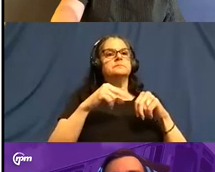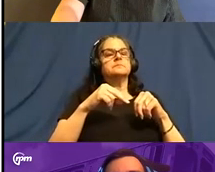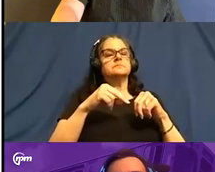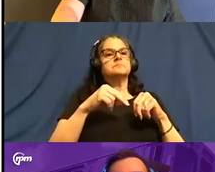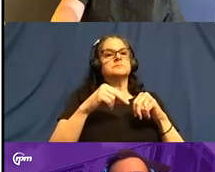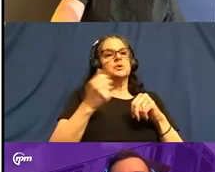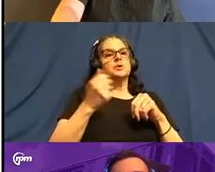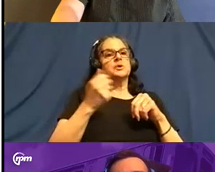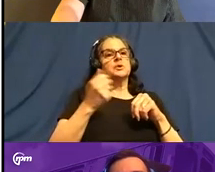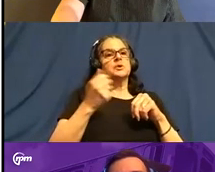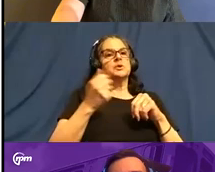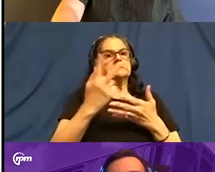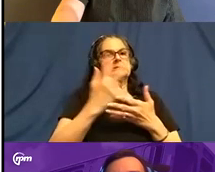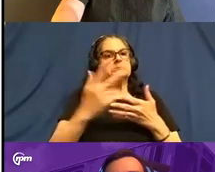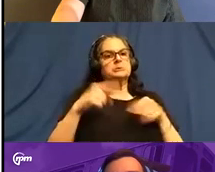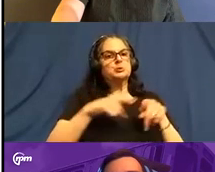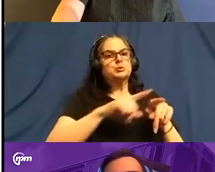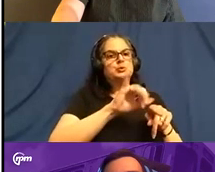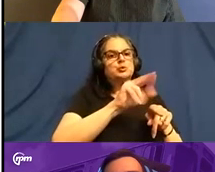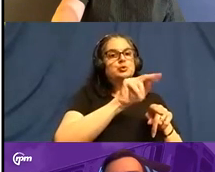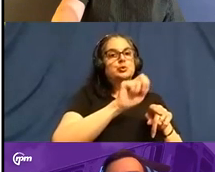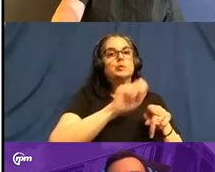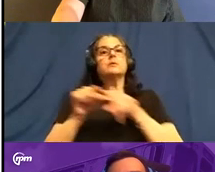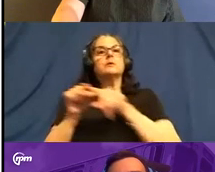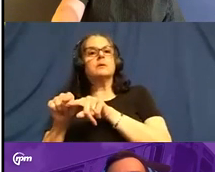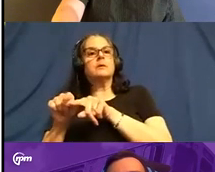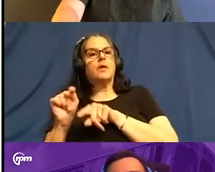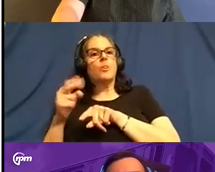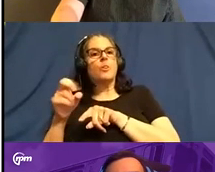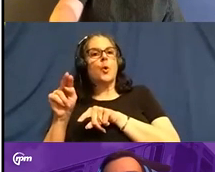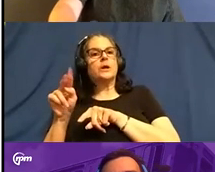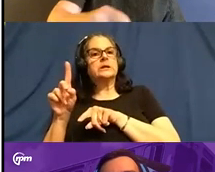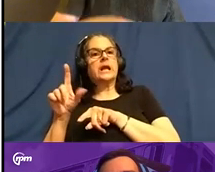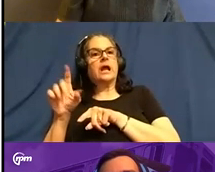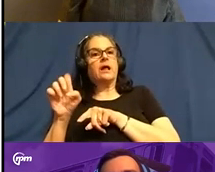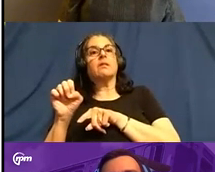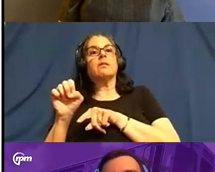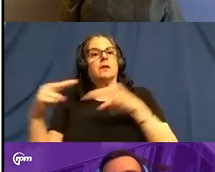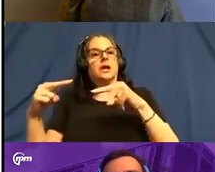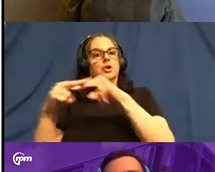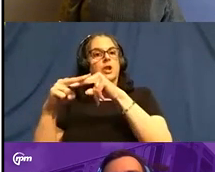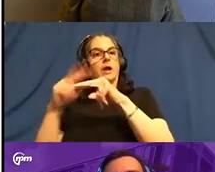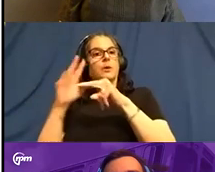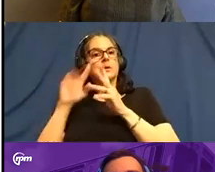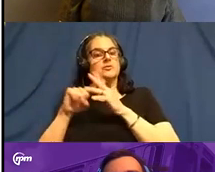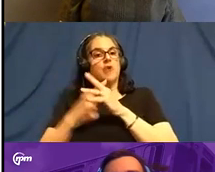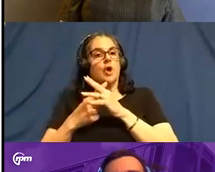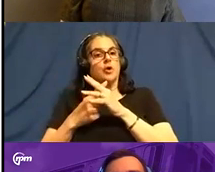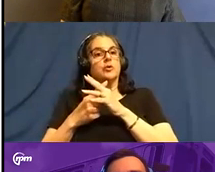June. And again, we're starting the Thorndale interlocking, a 4-week process this Friday. In addition, we continue to work